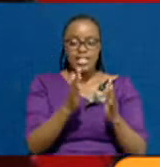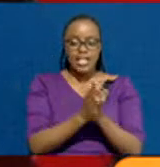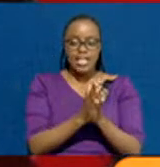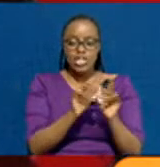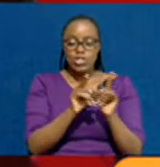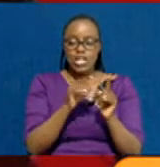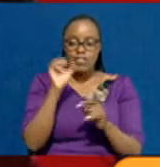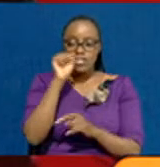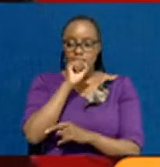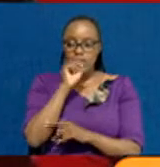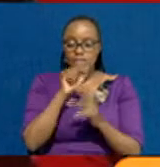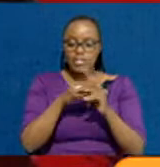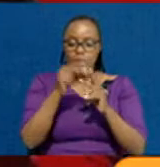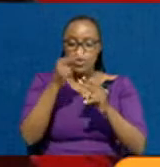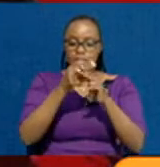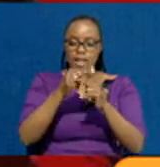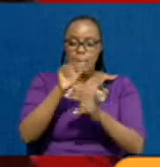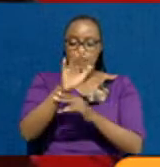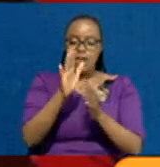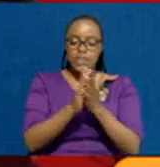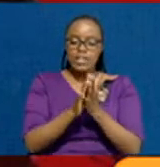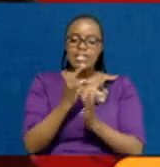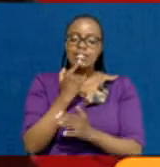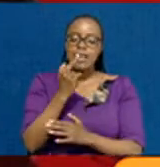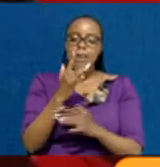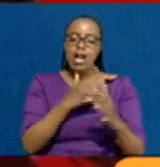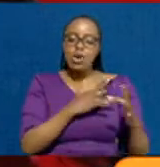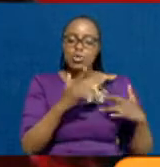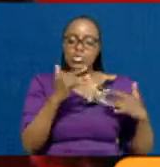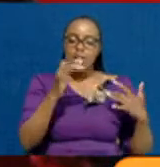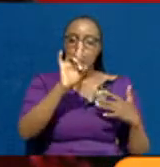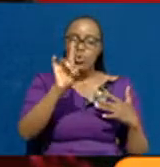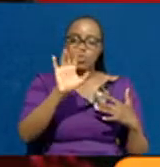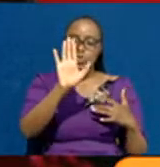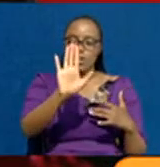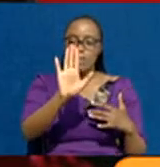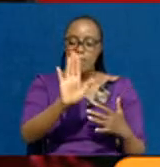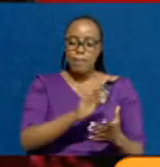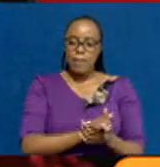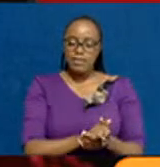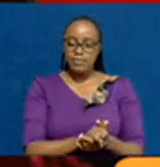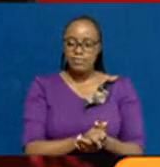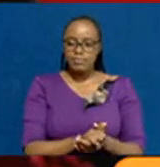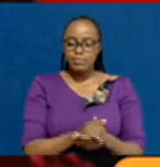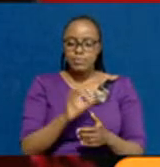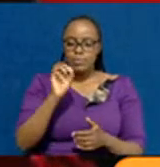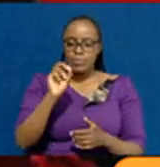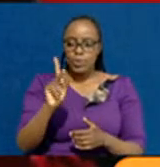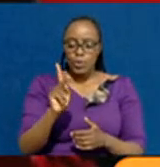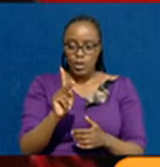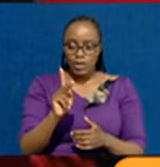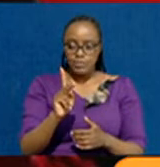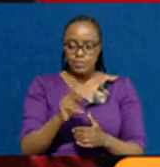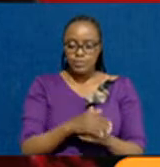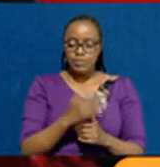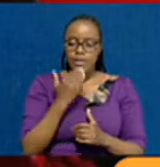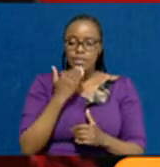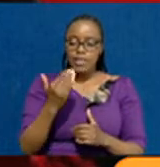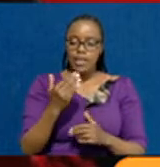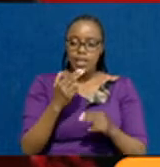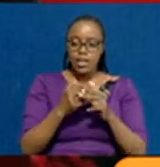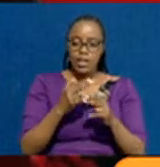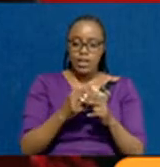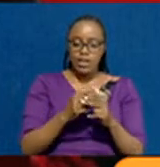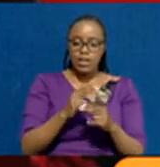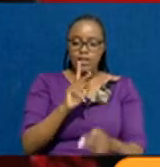have the microphone. Start with your name and then state your concerns or your questions. Okay, thank you, Trevor. My name